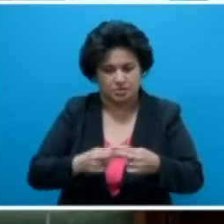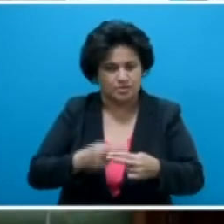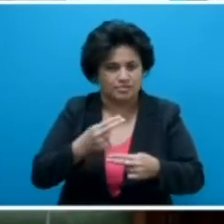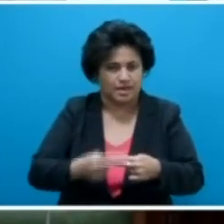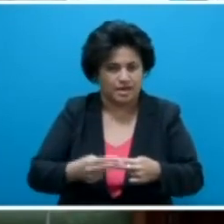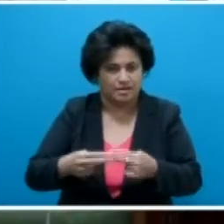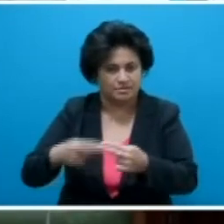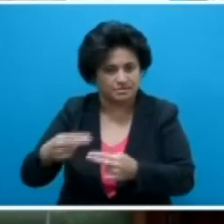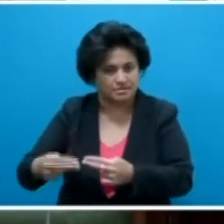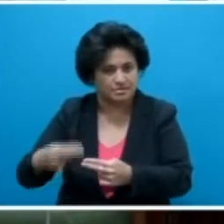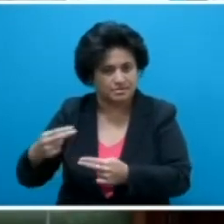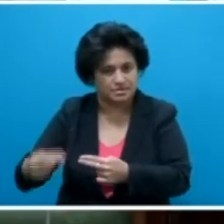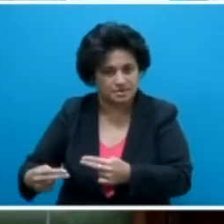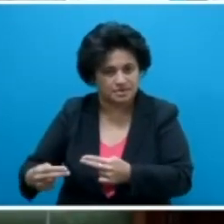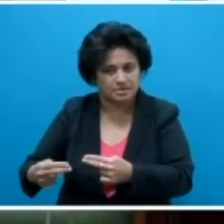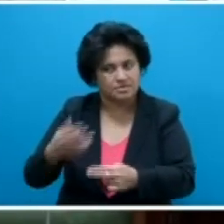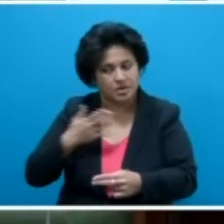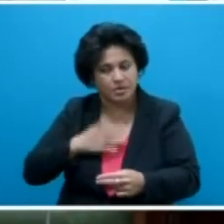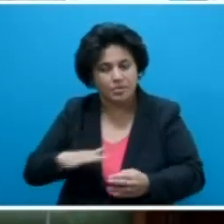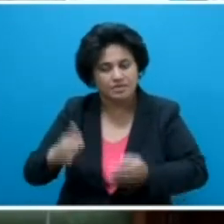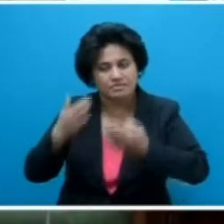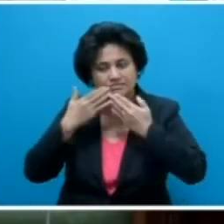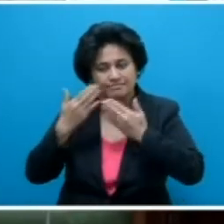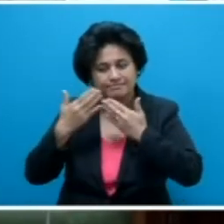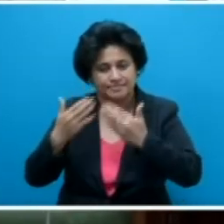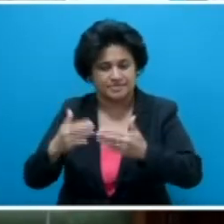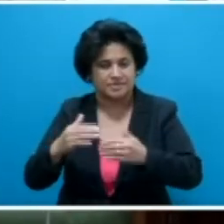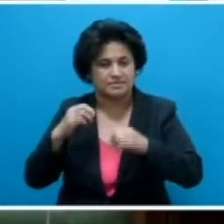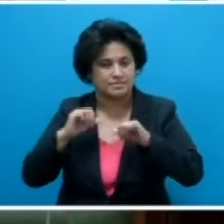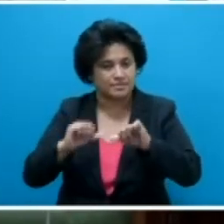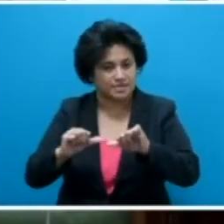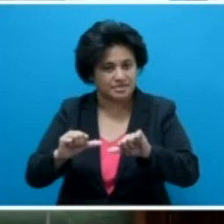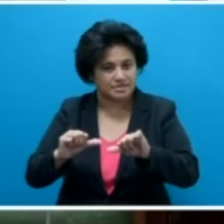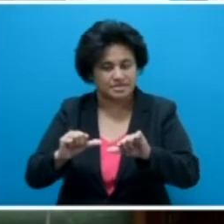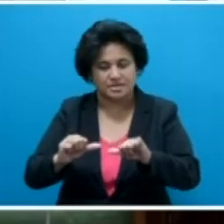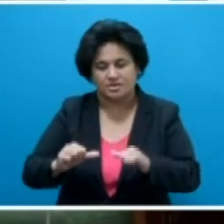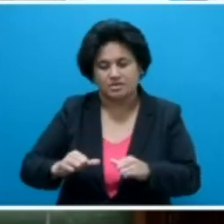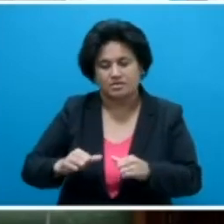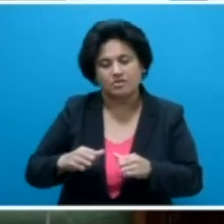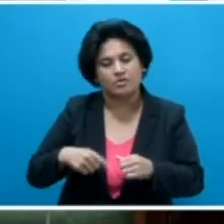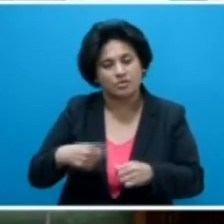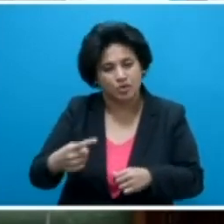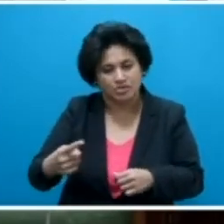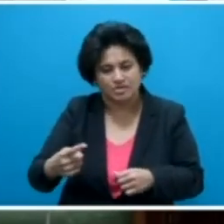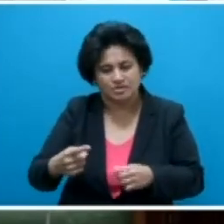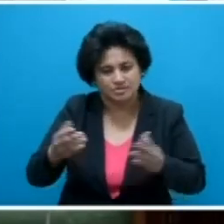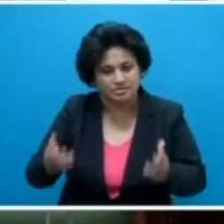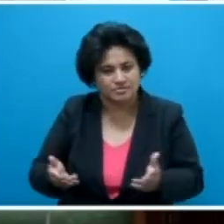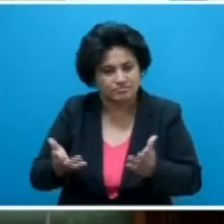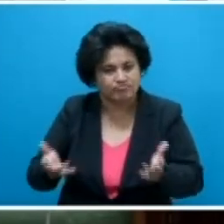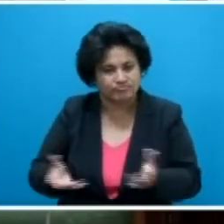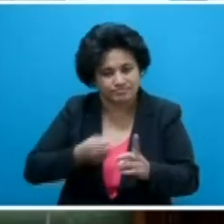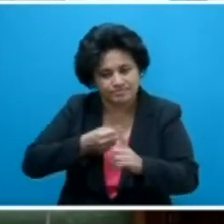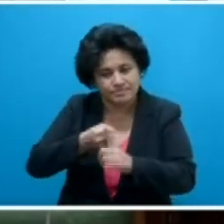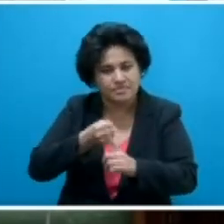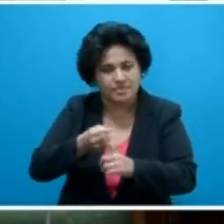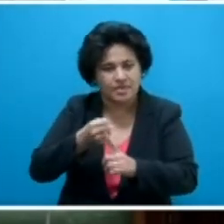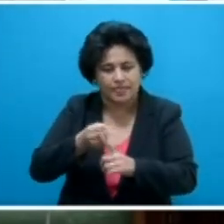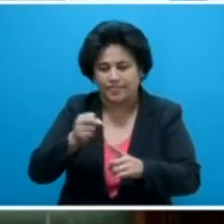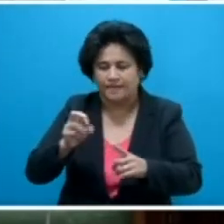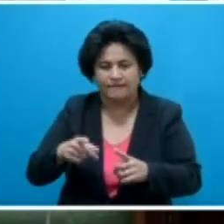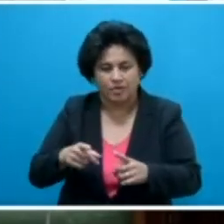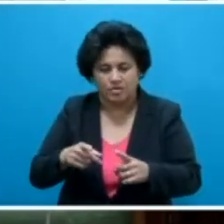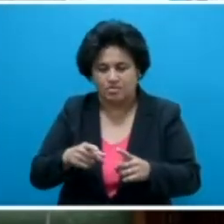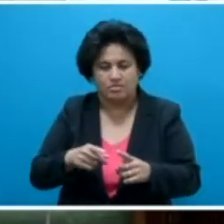And I wish to thank His Excellency the President for continuing to champion tree planting in virtually all the places he has